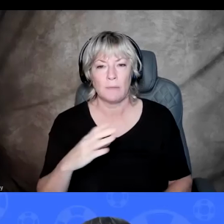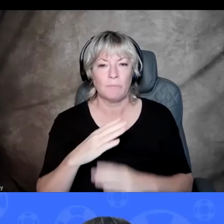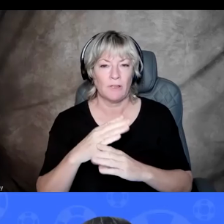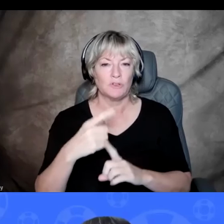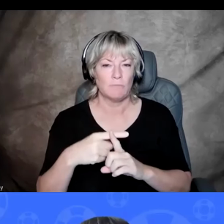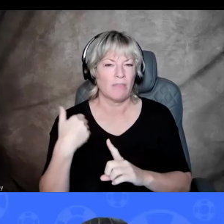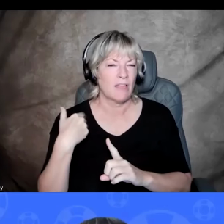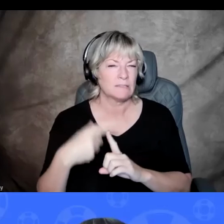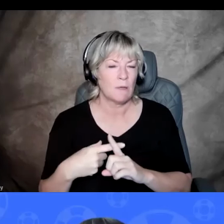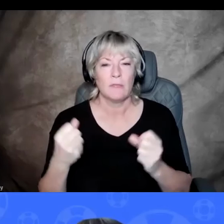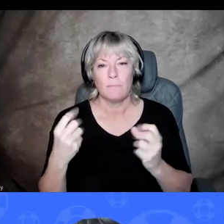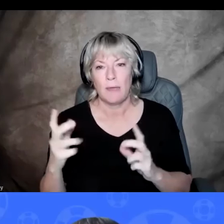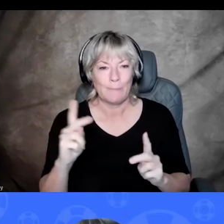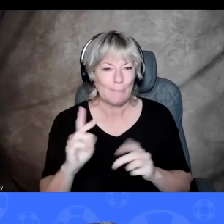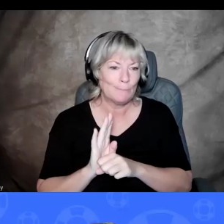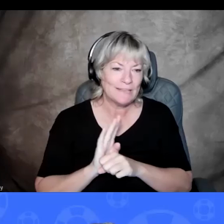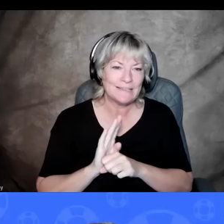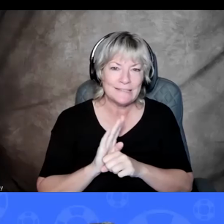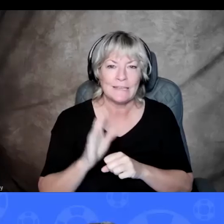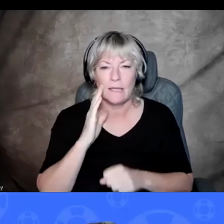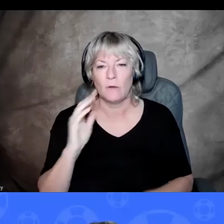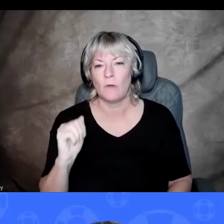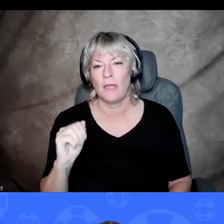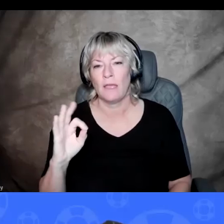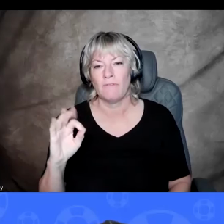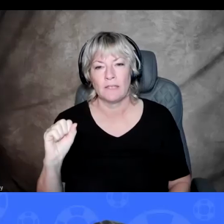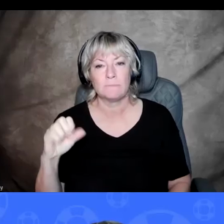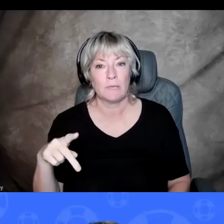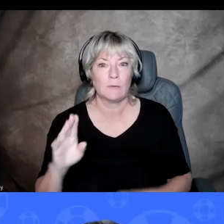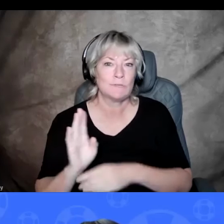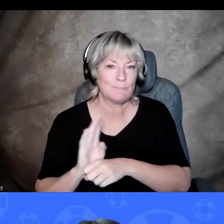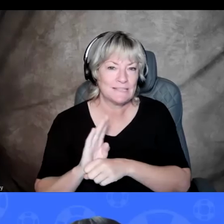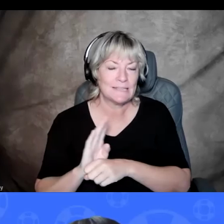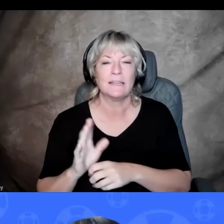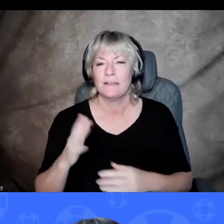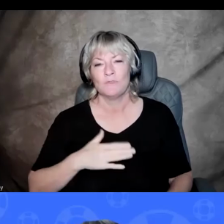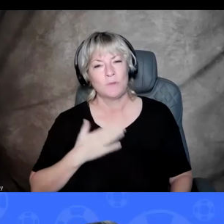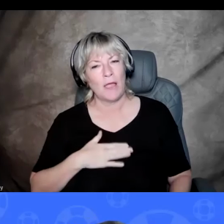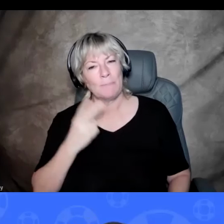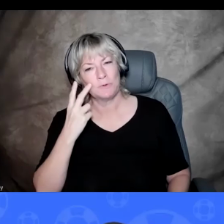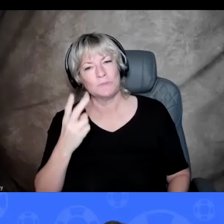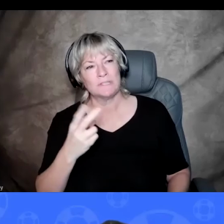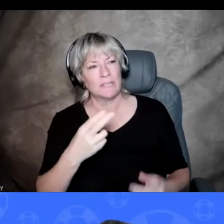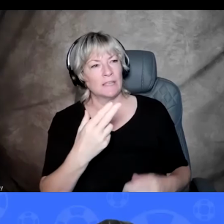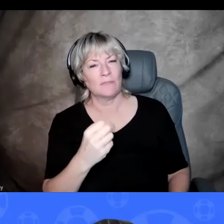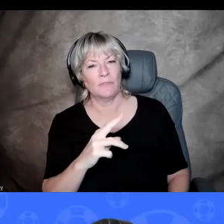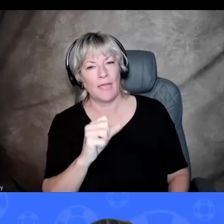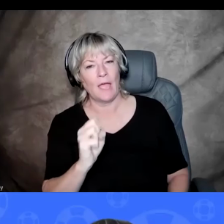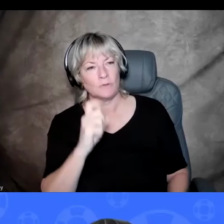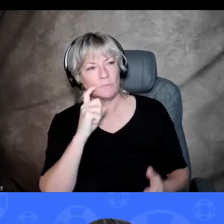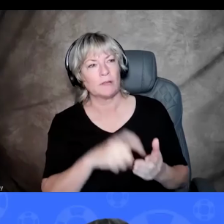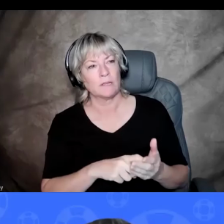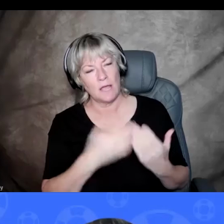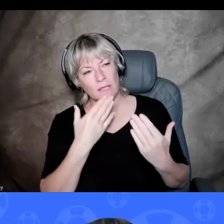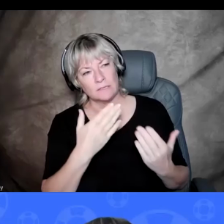were busy with activities for that. I know AFSP certainly was. So we were happy to see that recognized in the House, and I will drop that in the chat. And